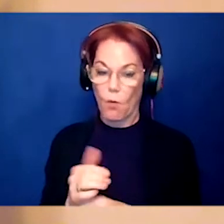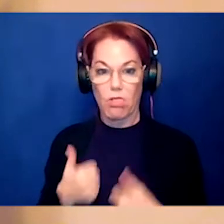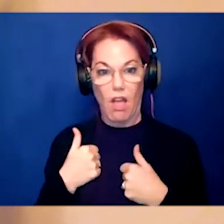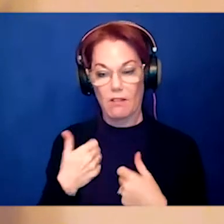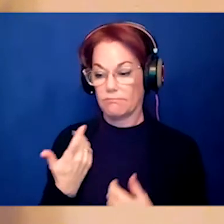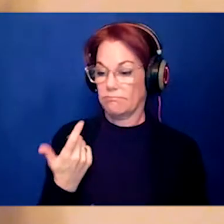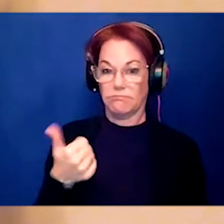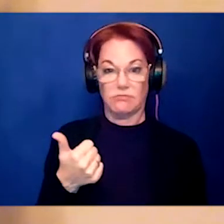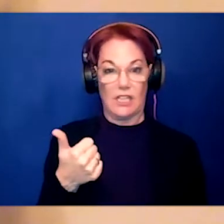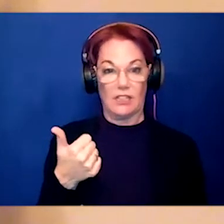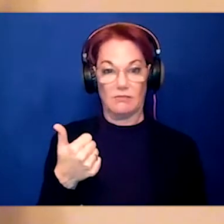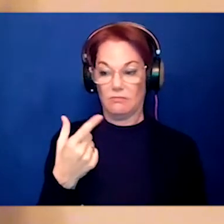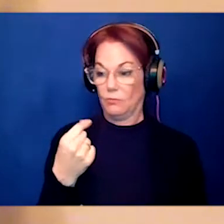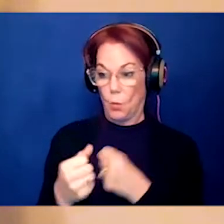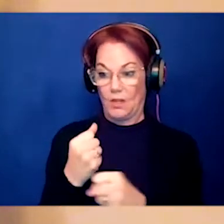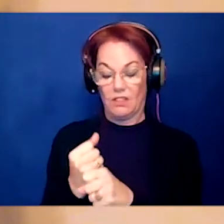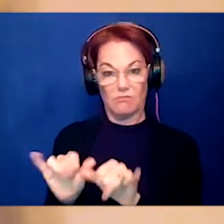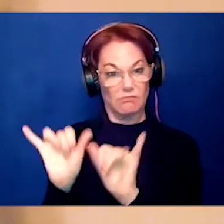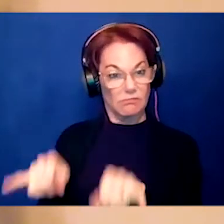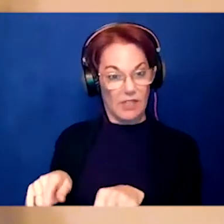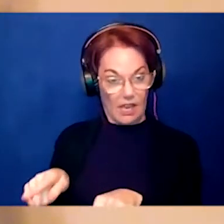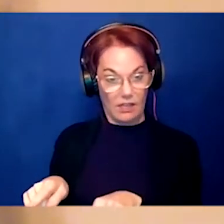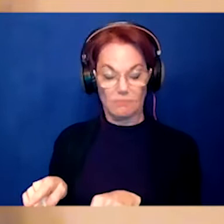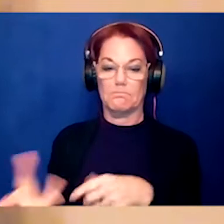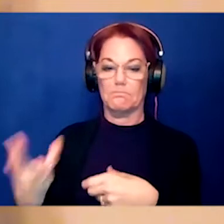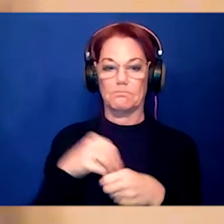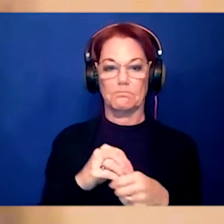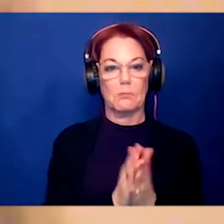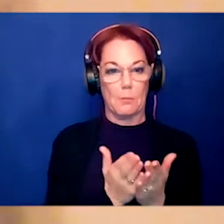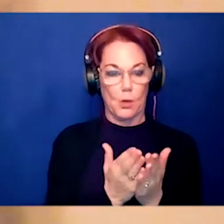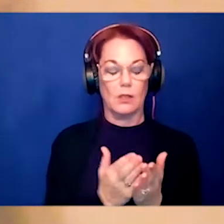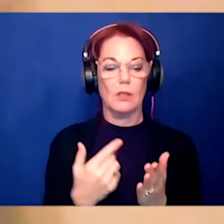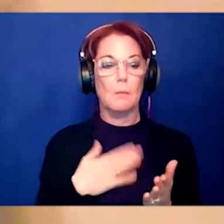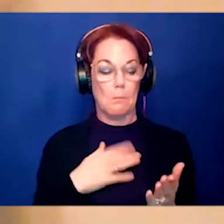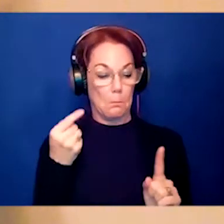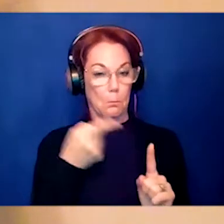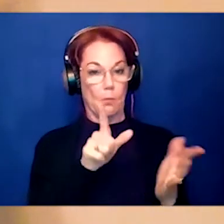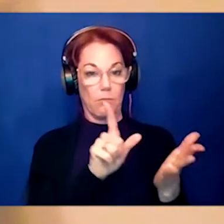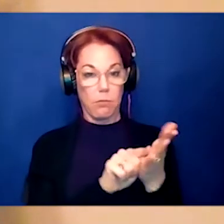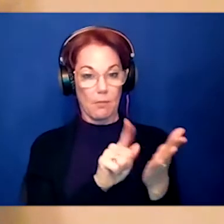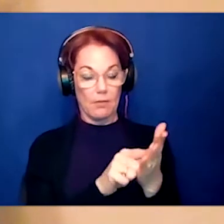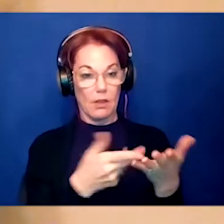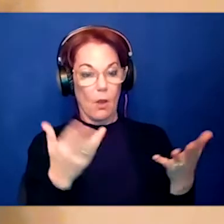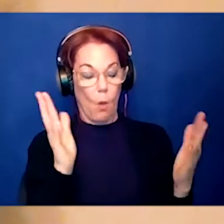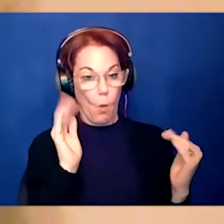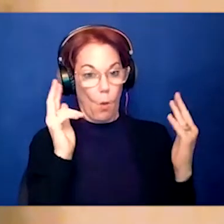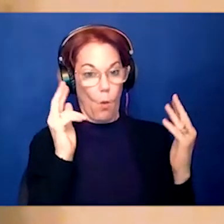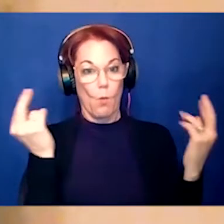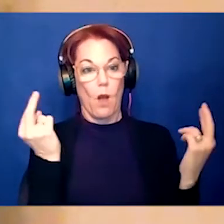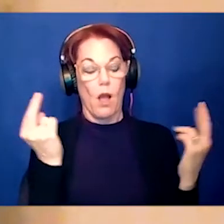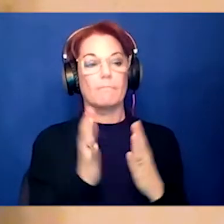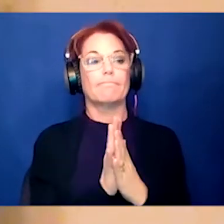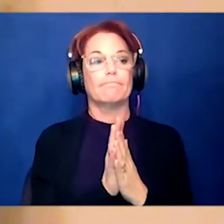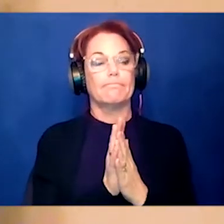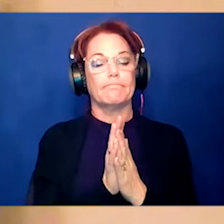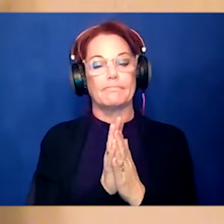or 20 years. I hoped that by publishing a book with a big US publishing company, I could reach